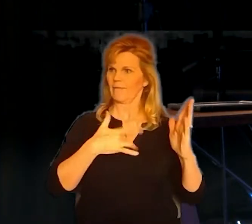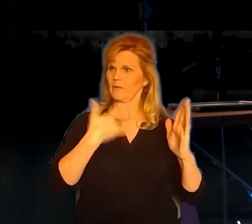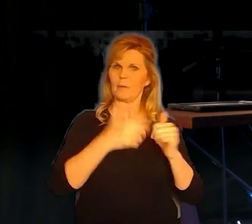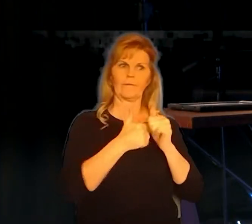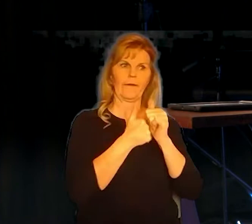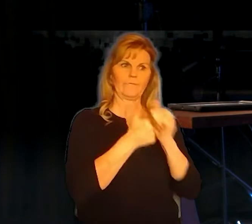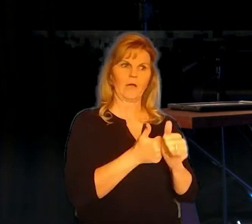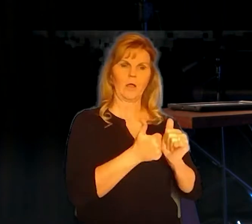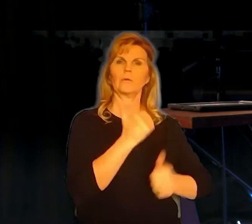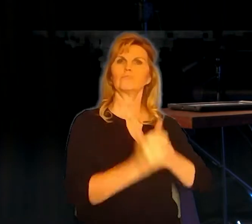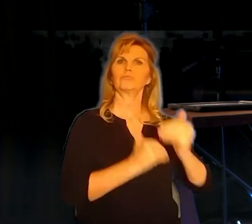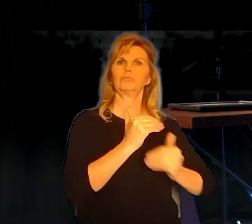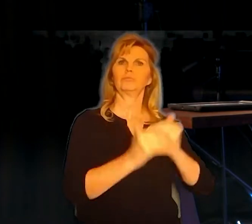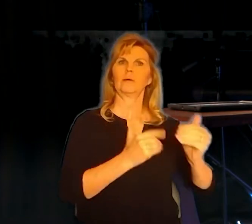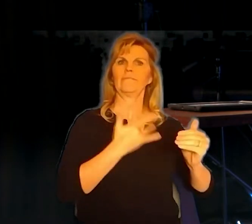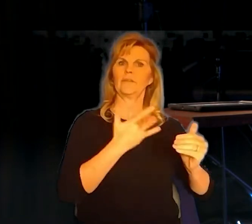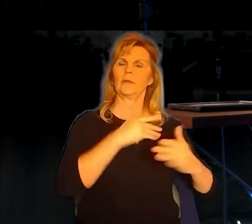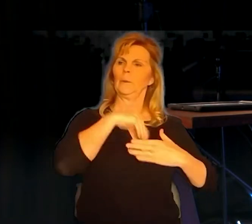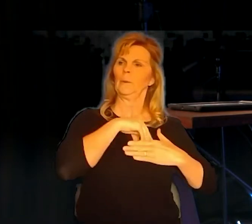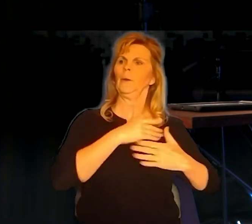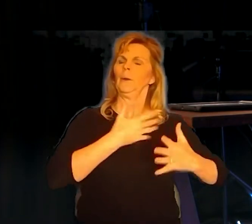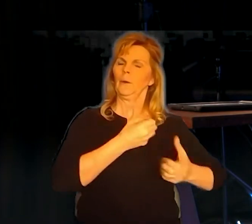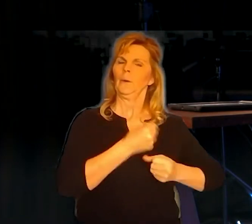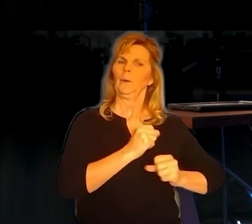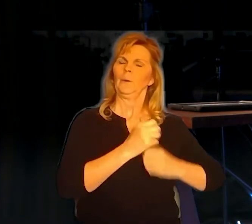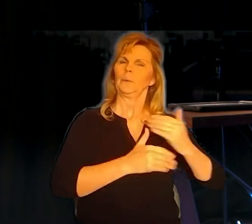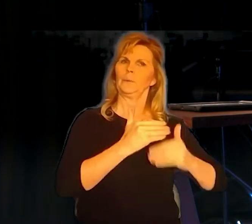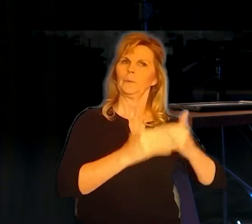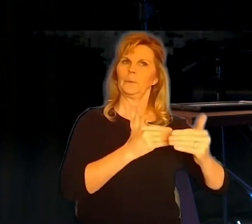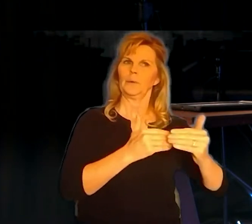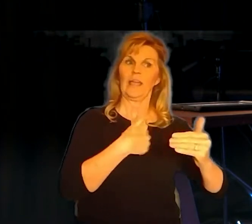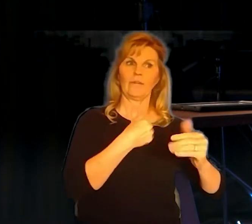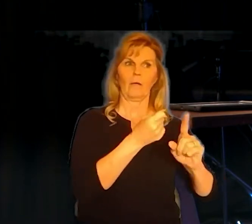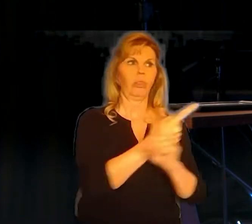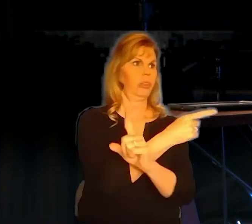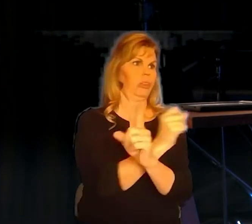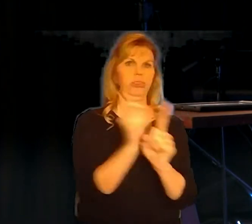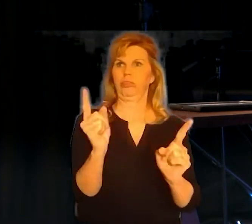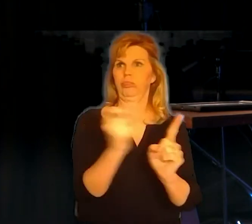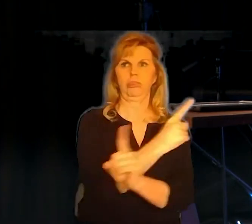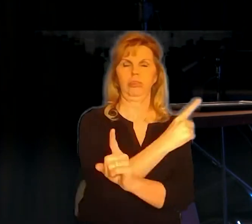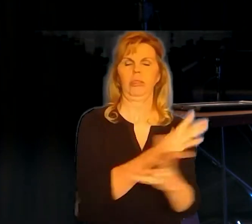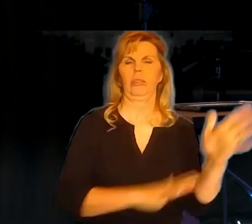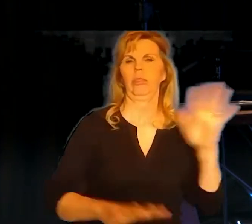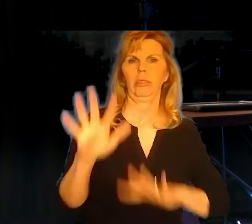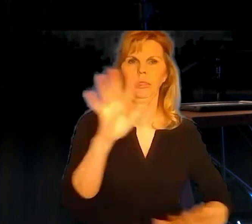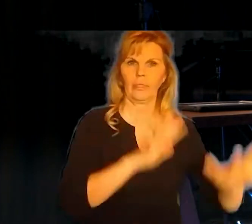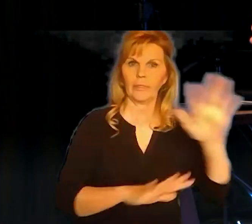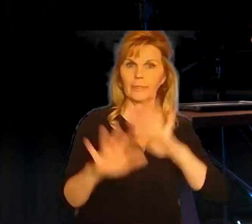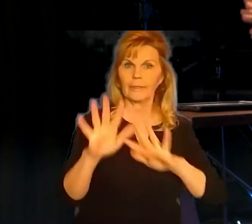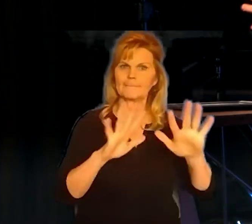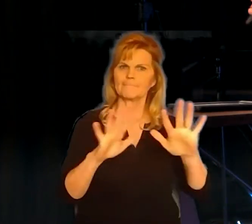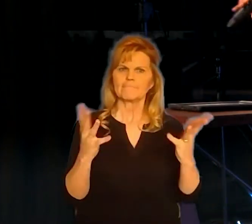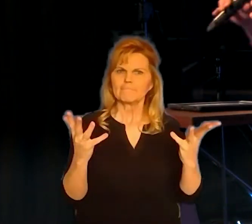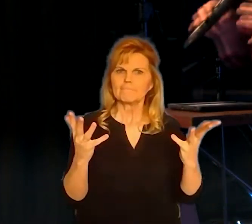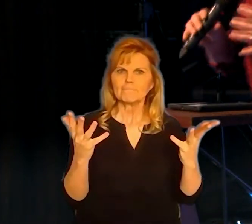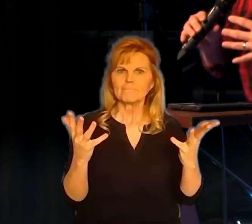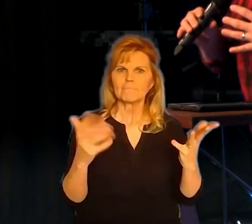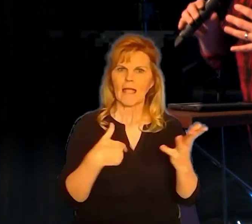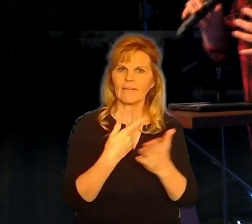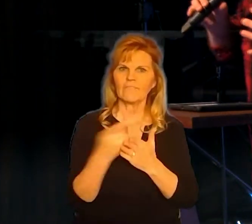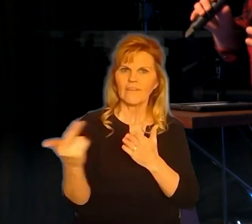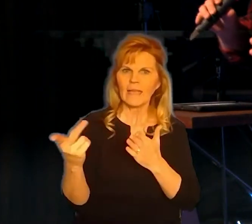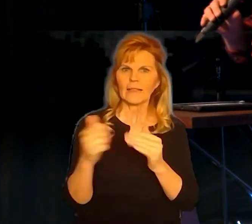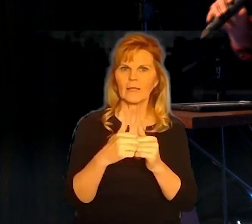if I'm just doing this, this, and this. And if I'm not doing this, this, and this, then I feel like, oh man, I'm really failing